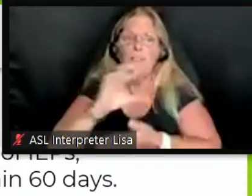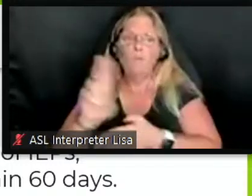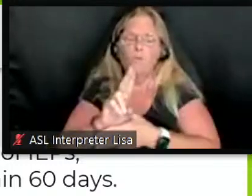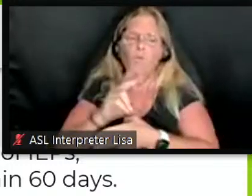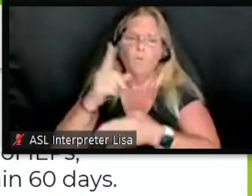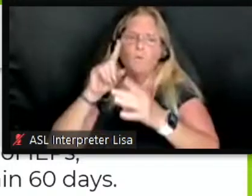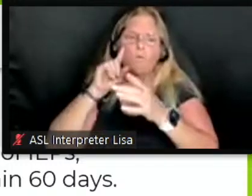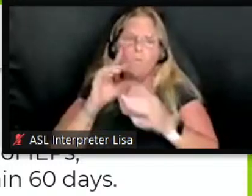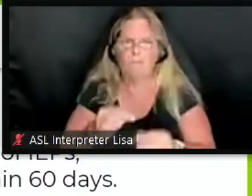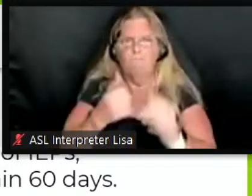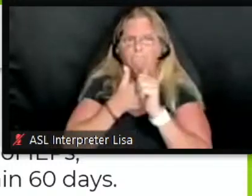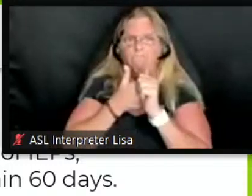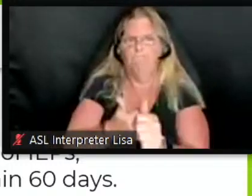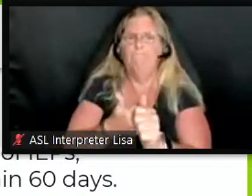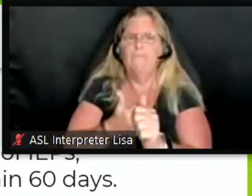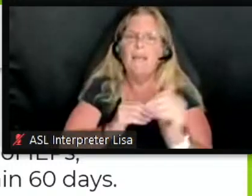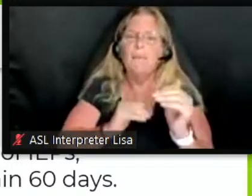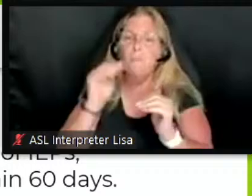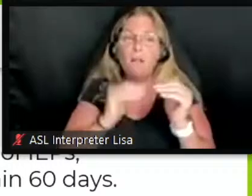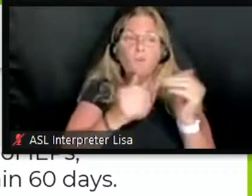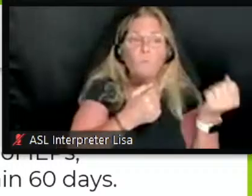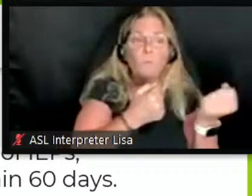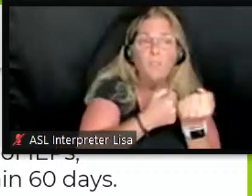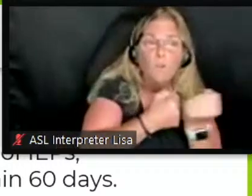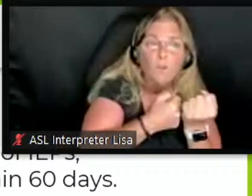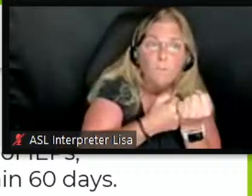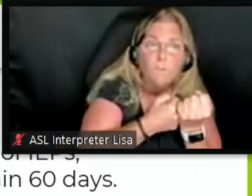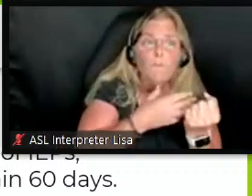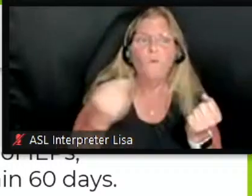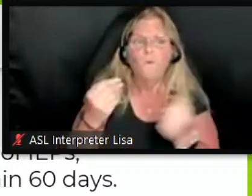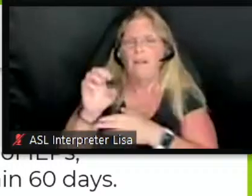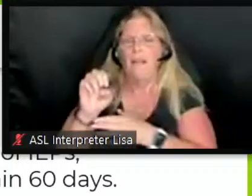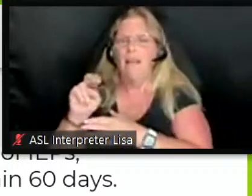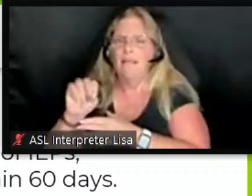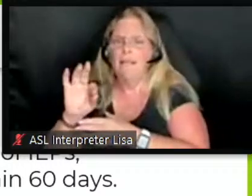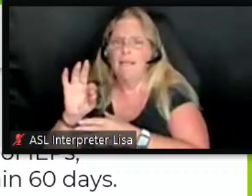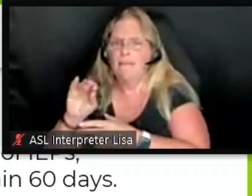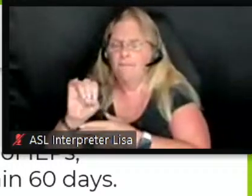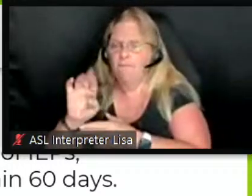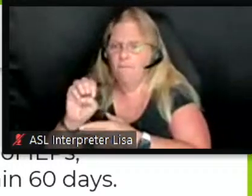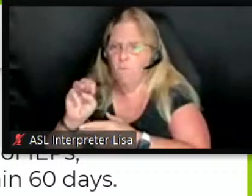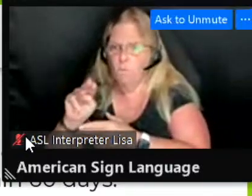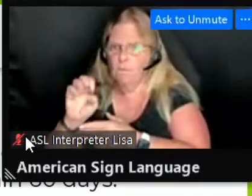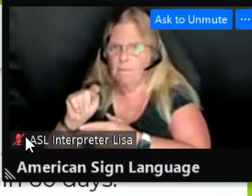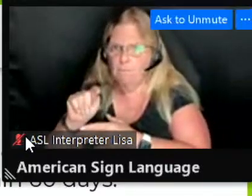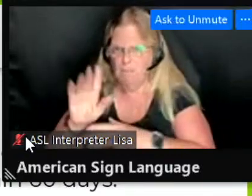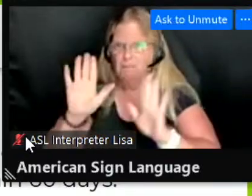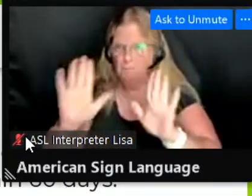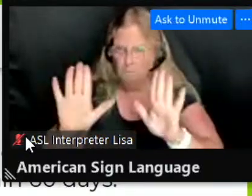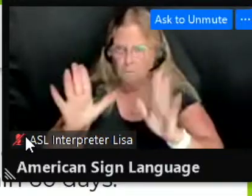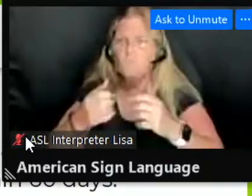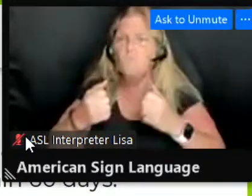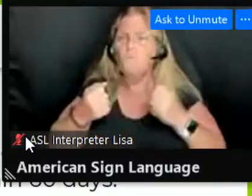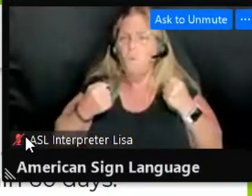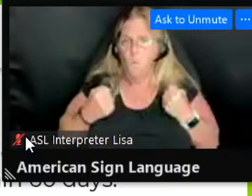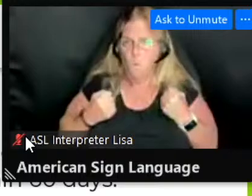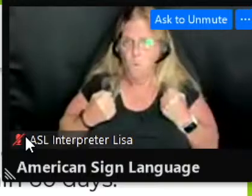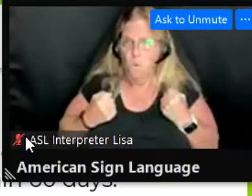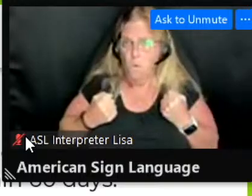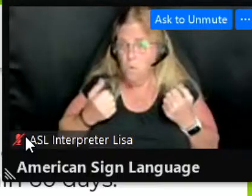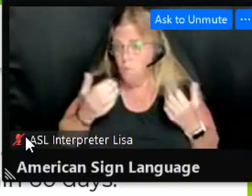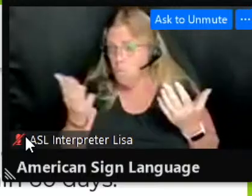and review of the composition of monitoring teams. So let's pause there and see if anybody has any